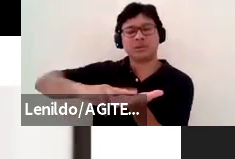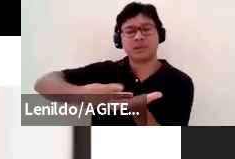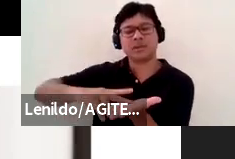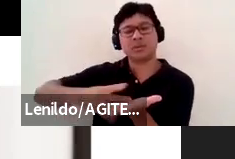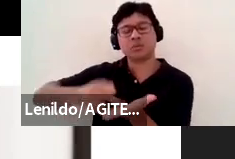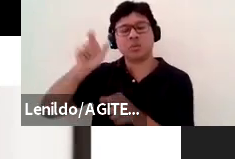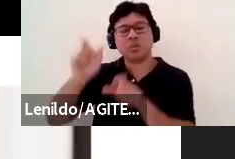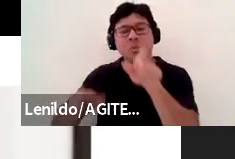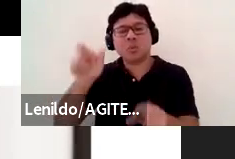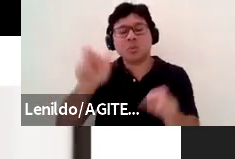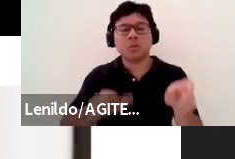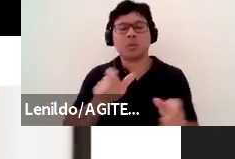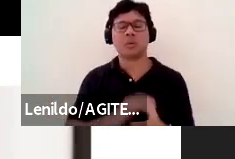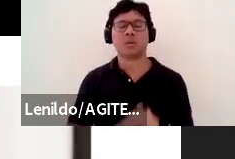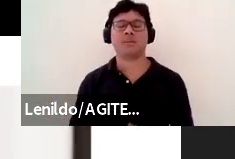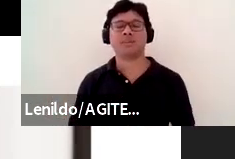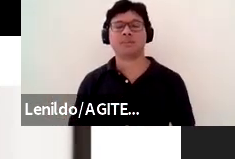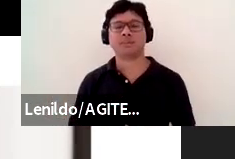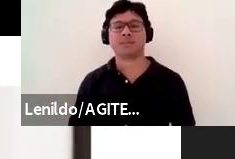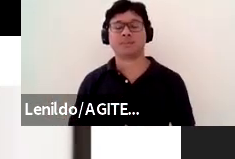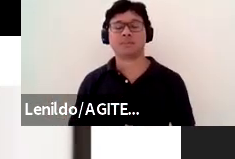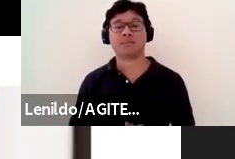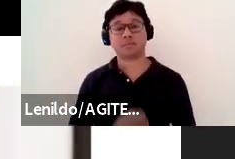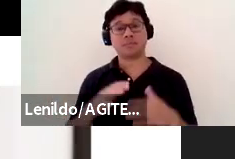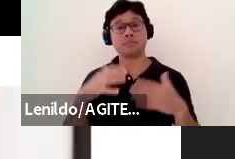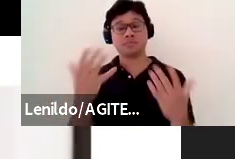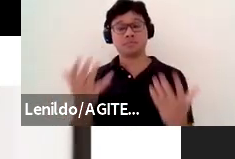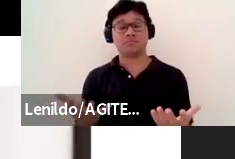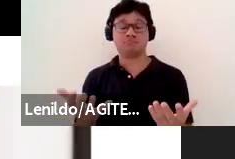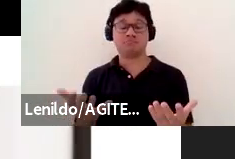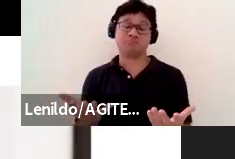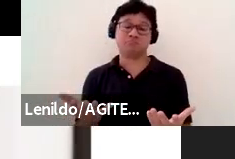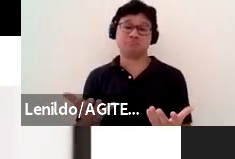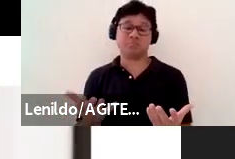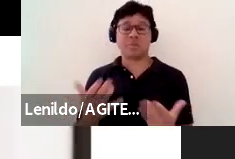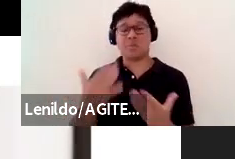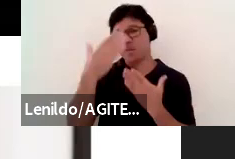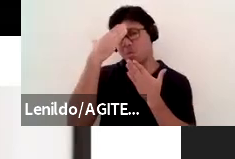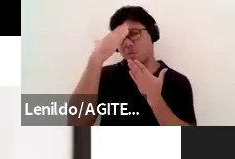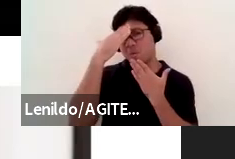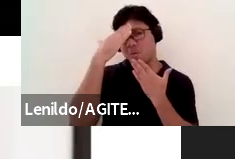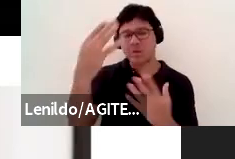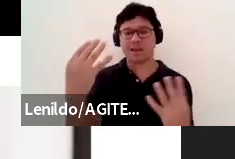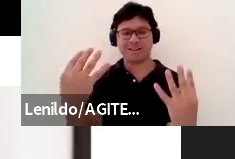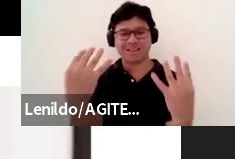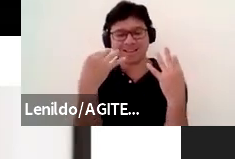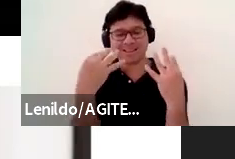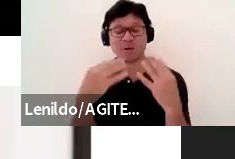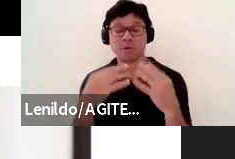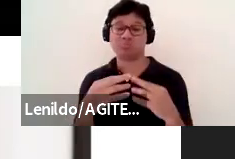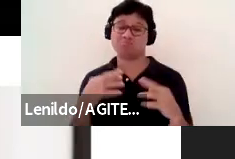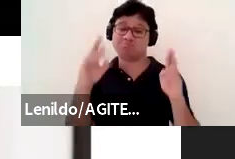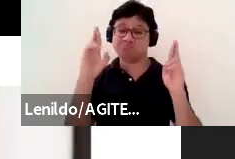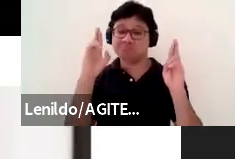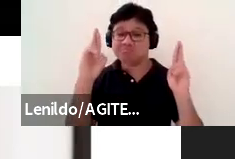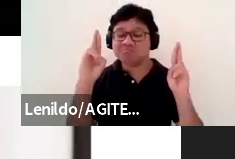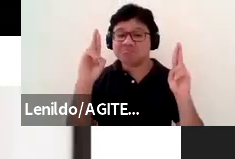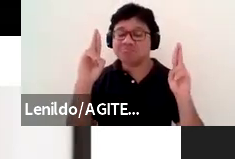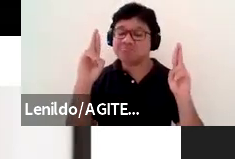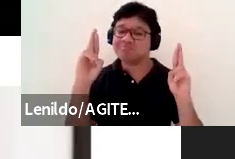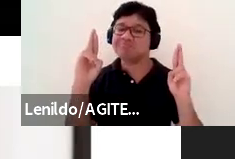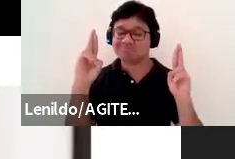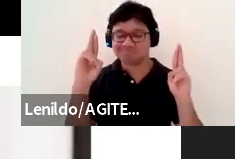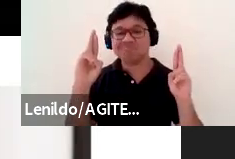And so that's about it. Thank you so much for your attention. And I hope we have time for questions if you have any. That's a wrap.